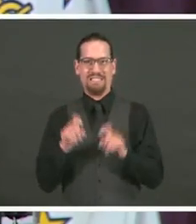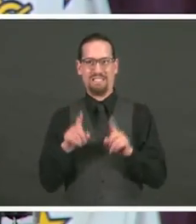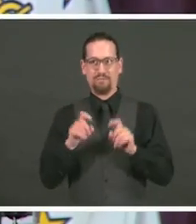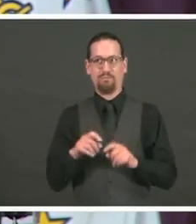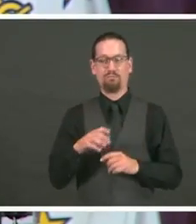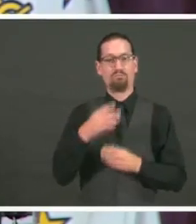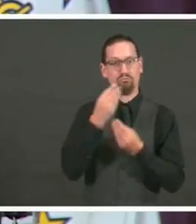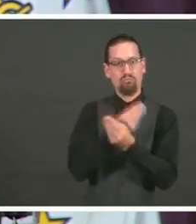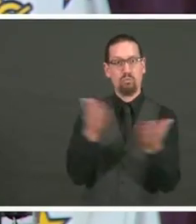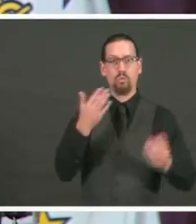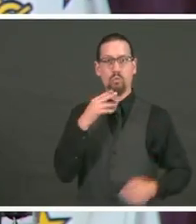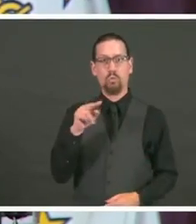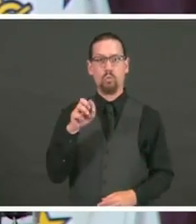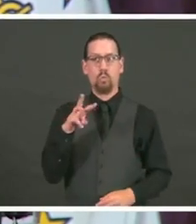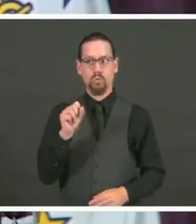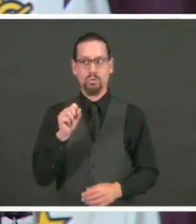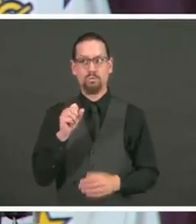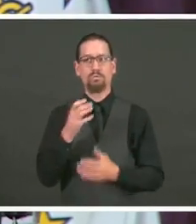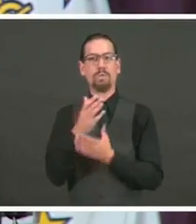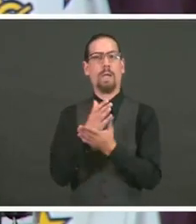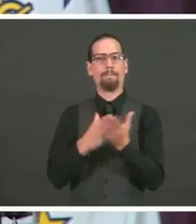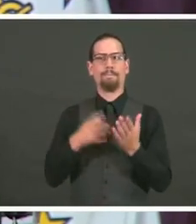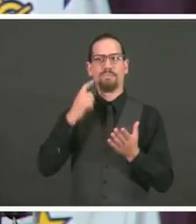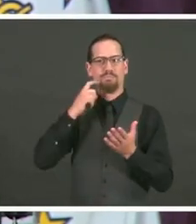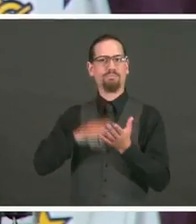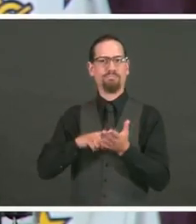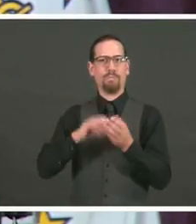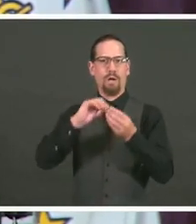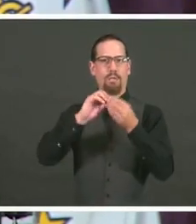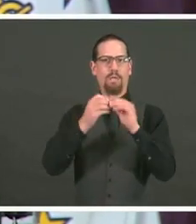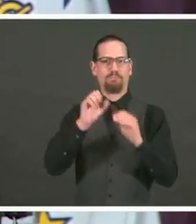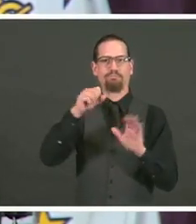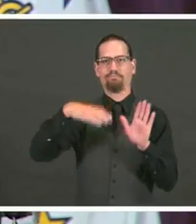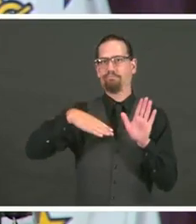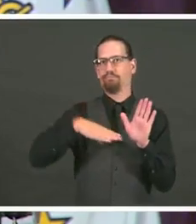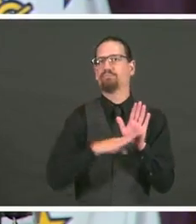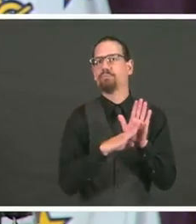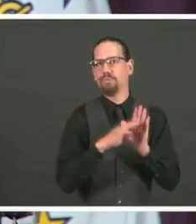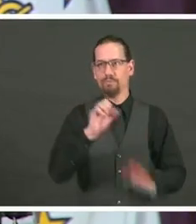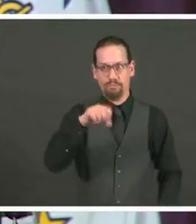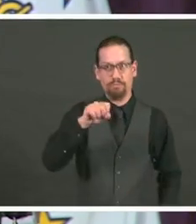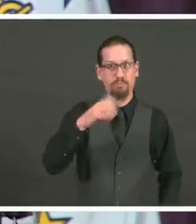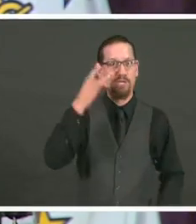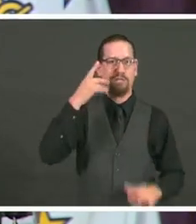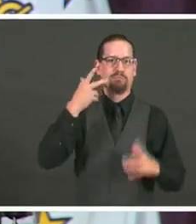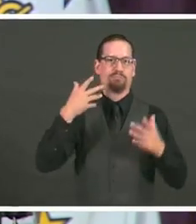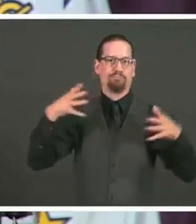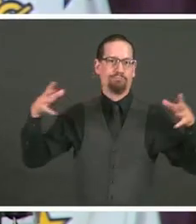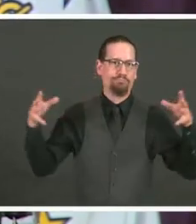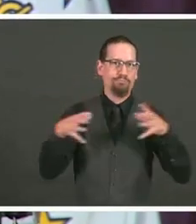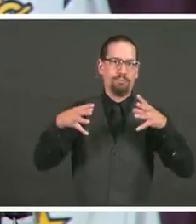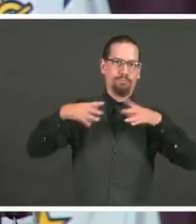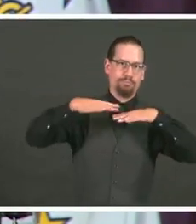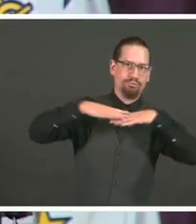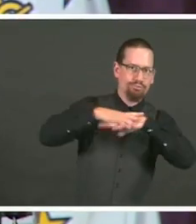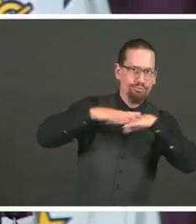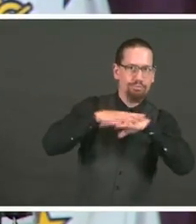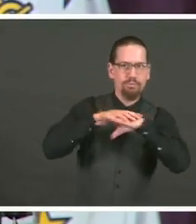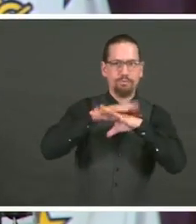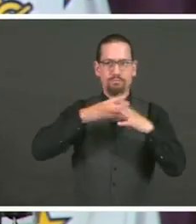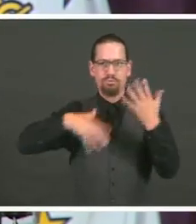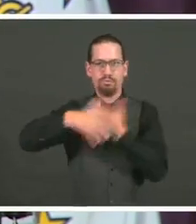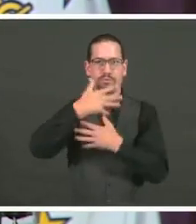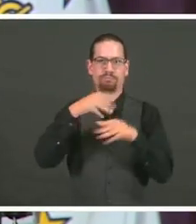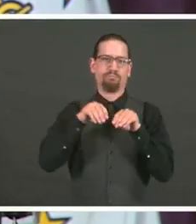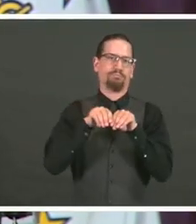spikes that we've been seeing recently in Rhode Island associated with large social gathering, the reality is delays in